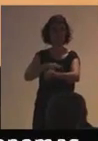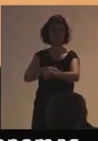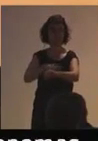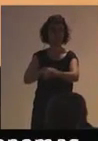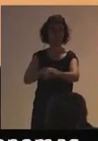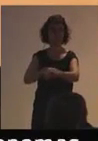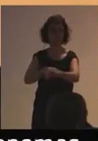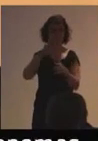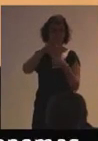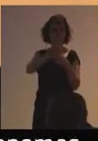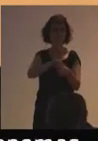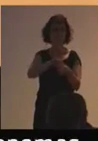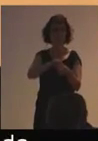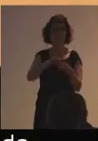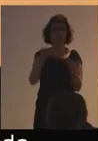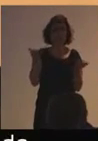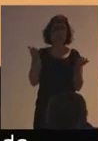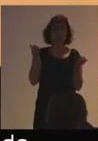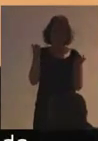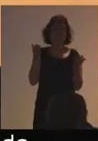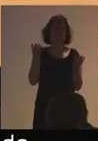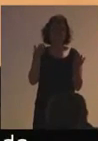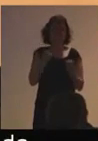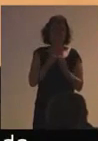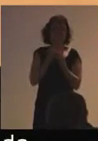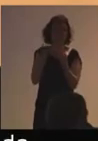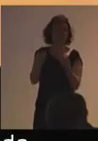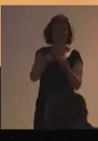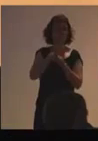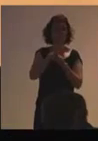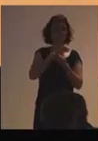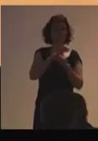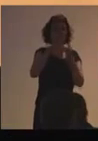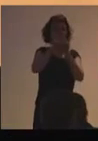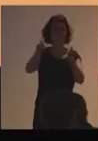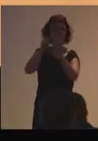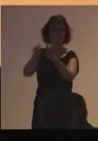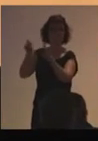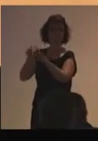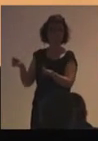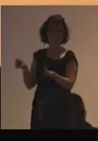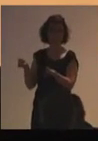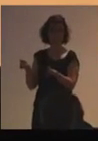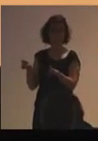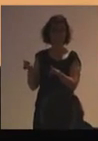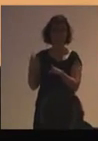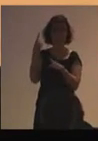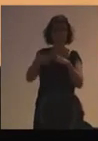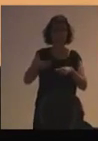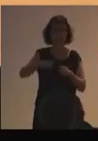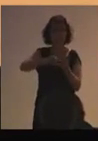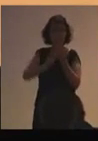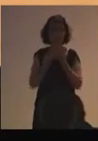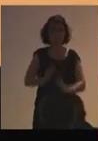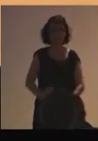have different core players. You have different, even let's say, specific languages used to write rich